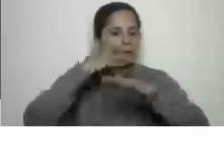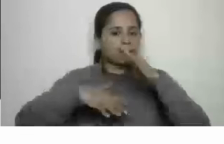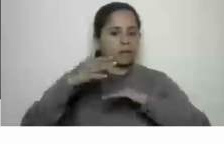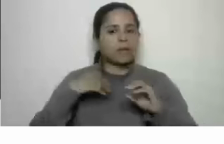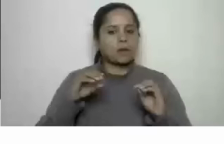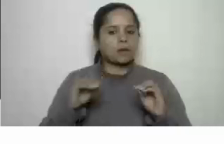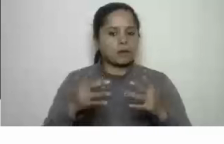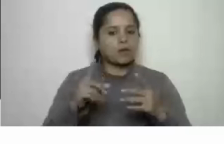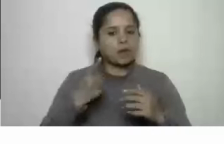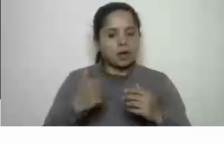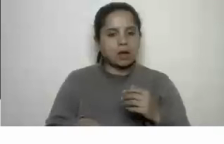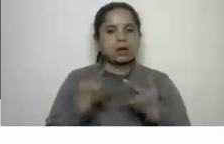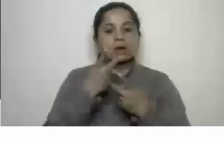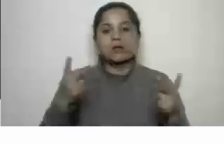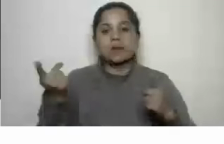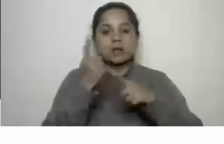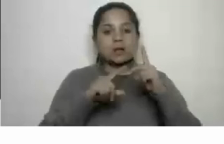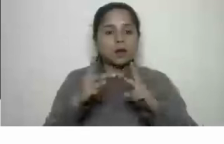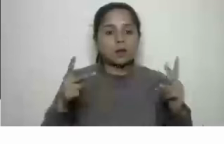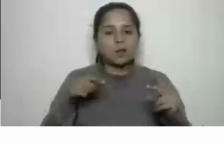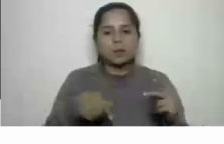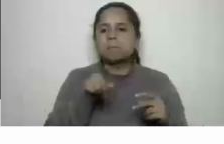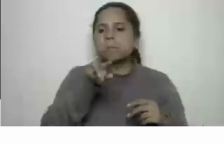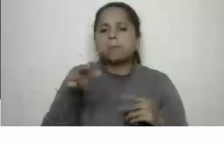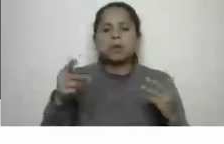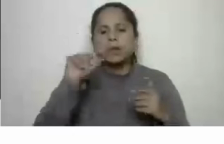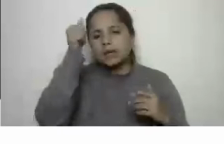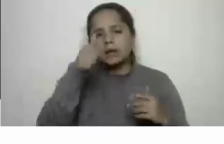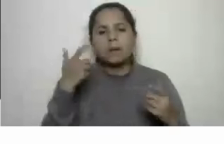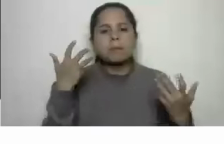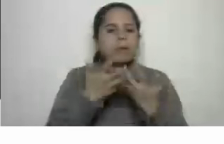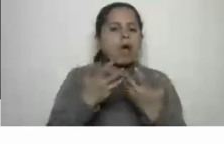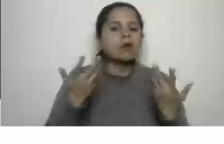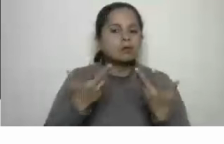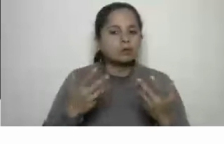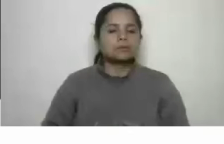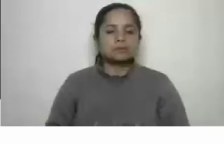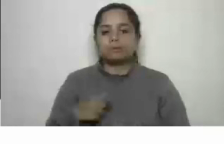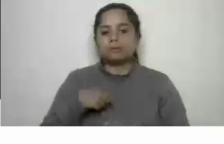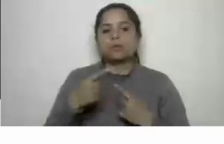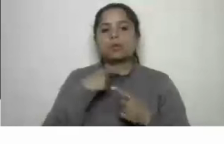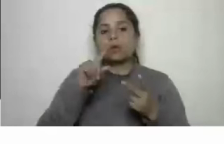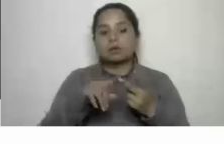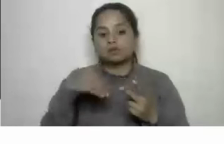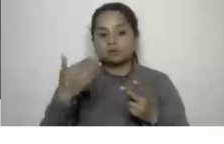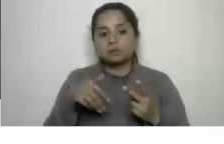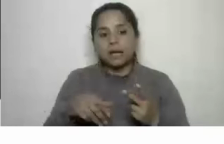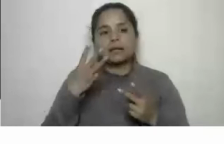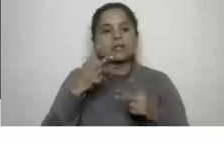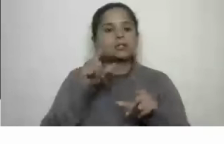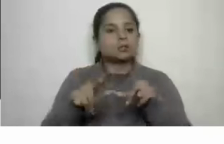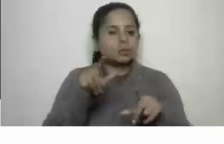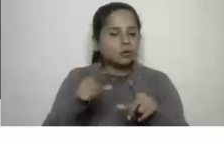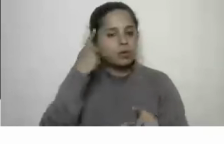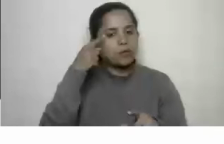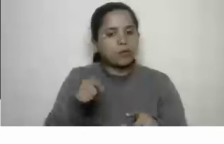with the notion of multilingualism and what does it mean in the Indian context. Then I'll talk you through the 3 steps to